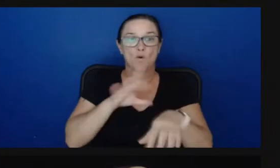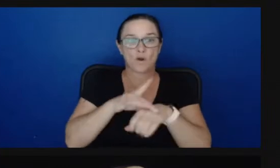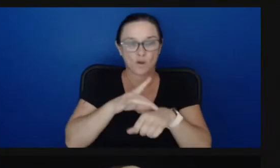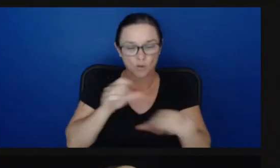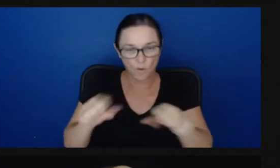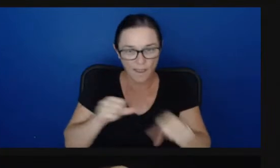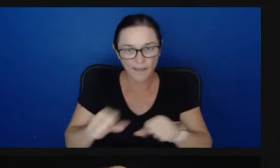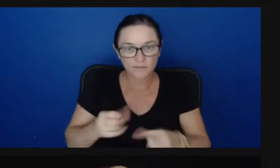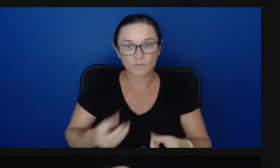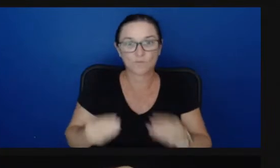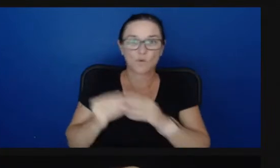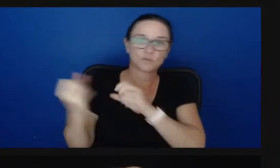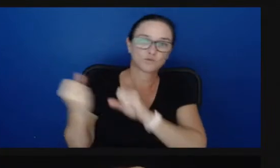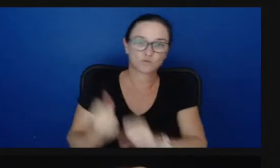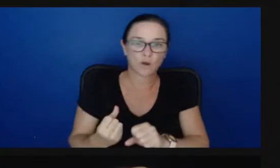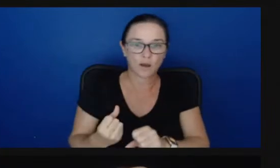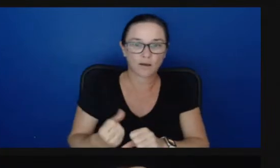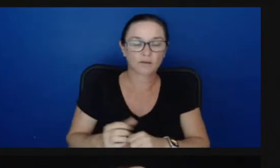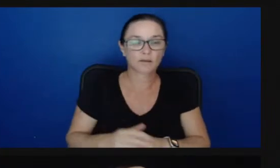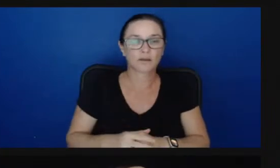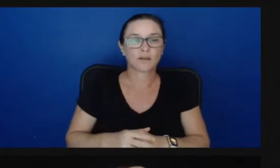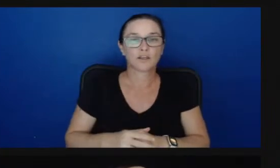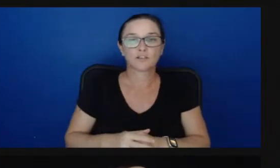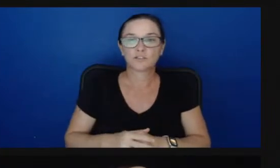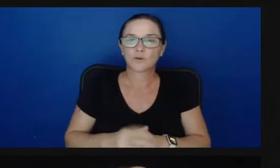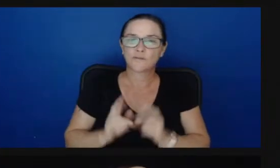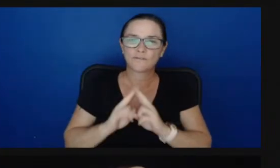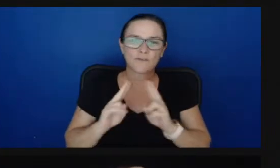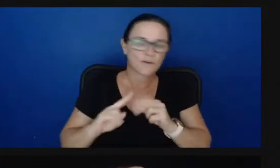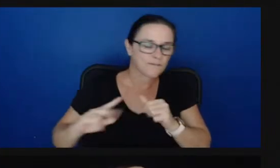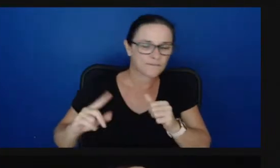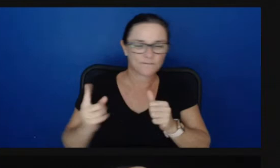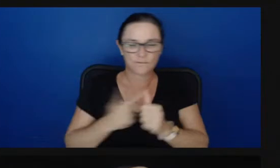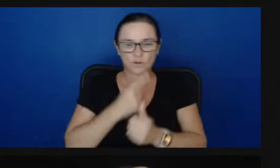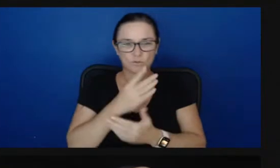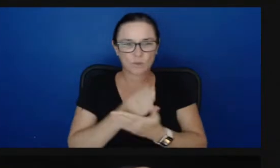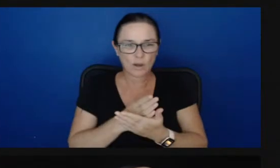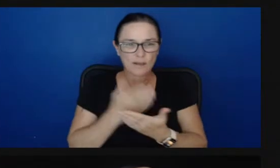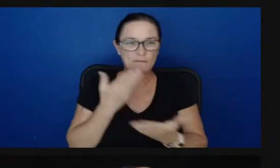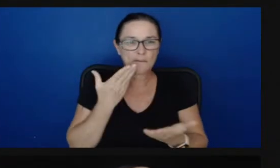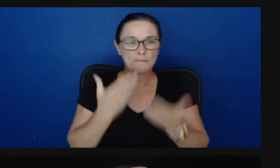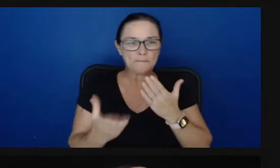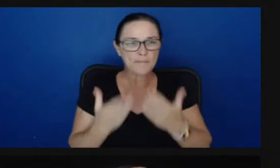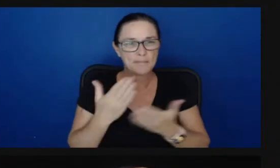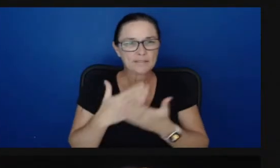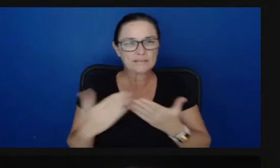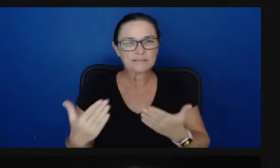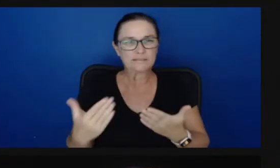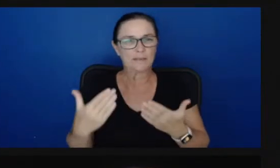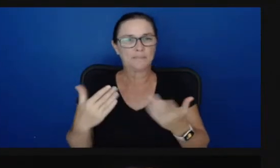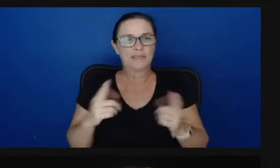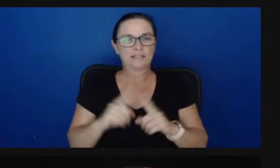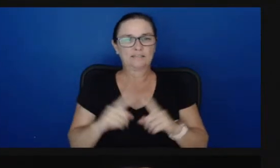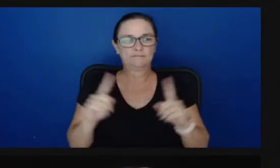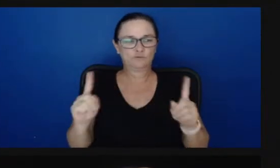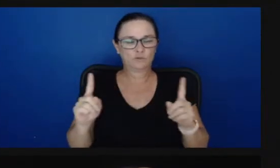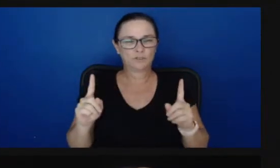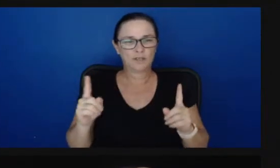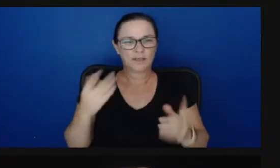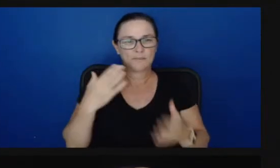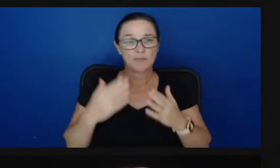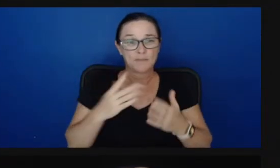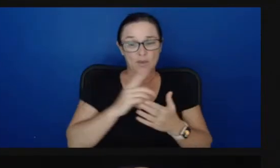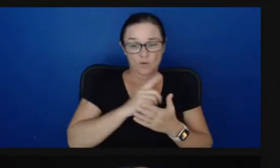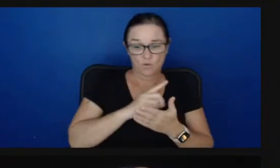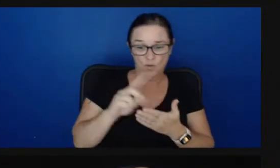that's the progression that we see. So it's just a very, very, very first step towards, hey, maybe it's slightly different now. Maybe in the coming weeks to months,